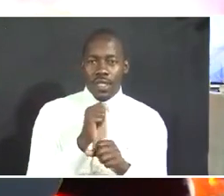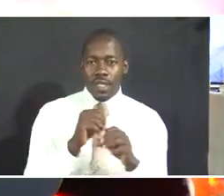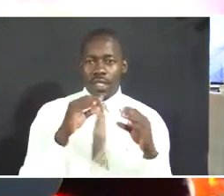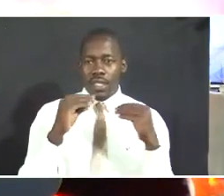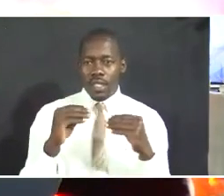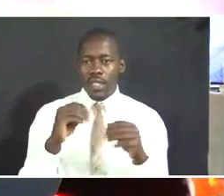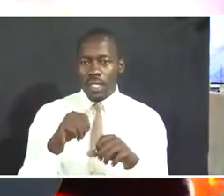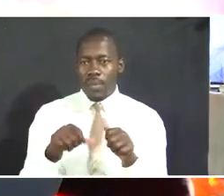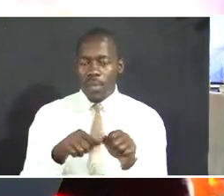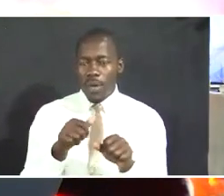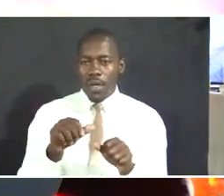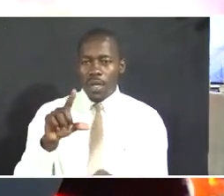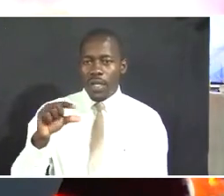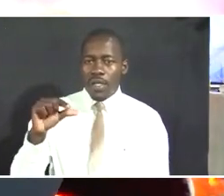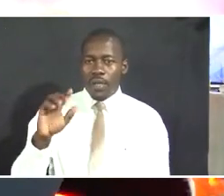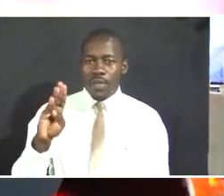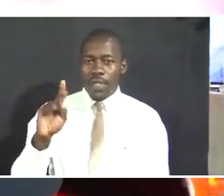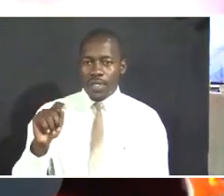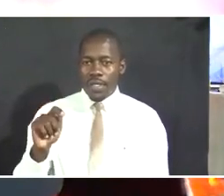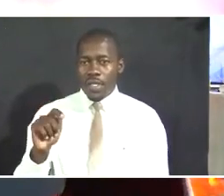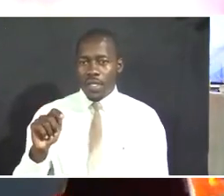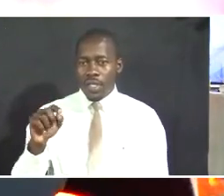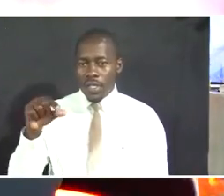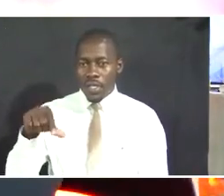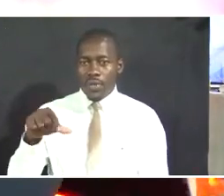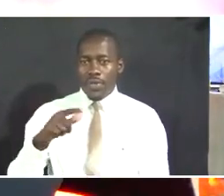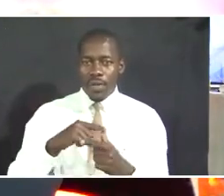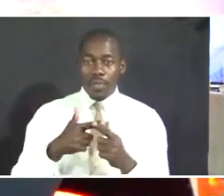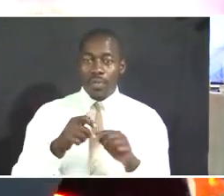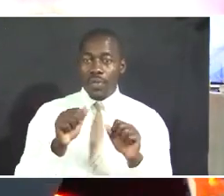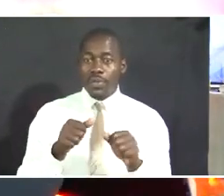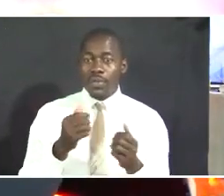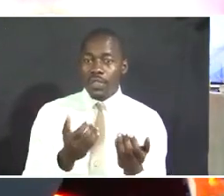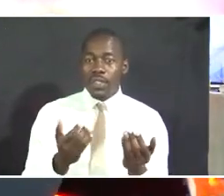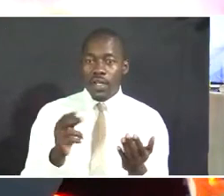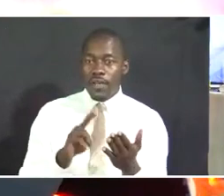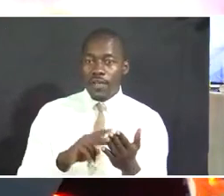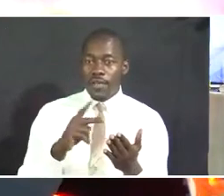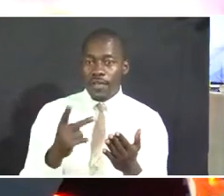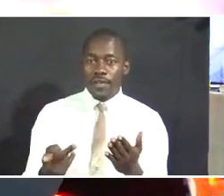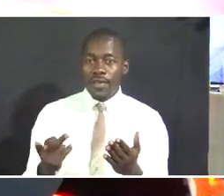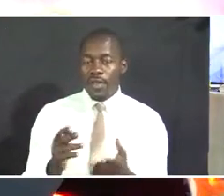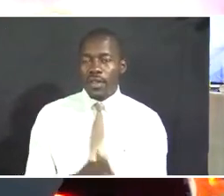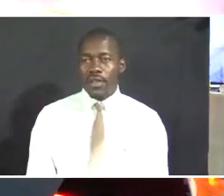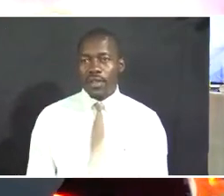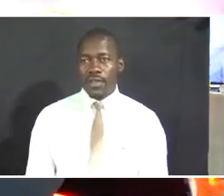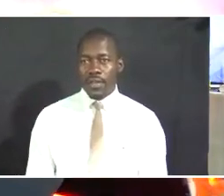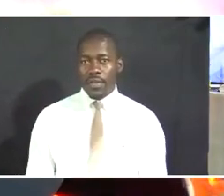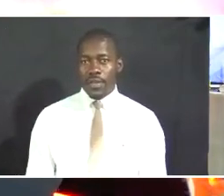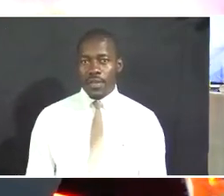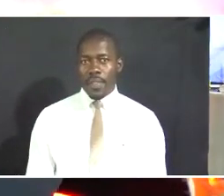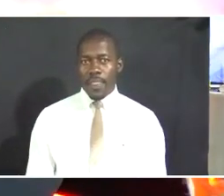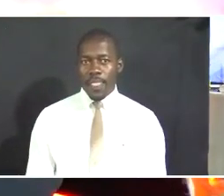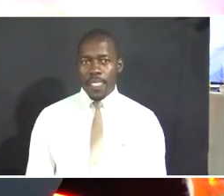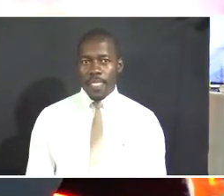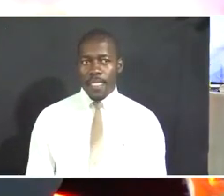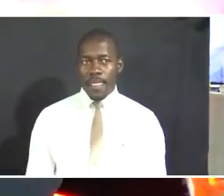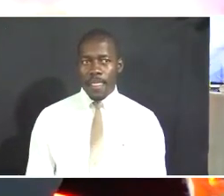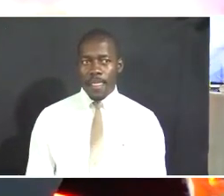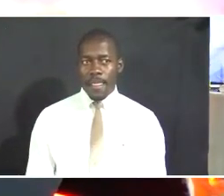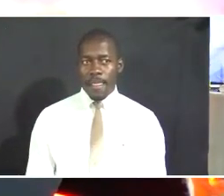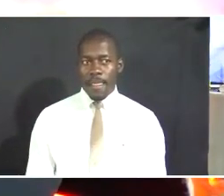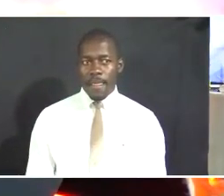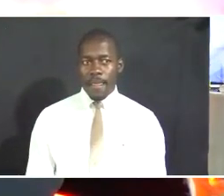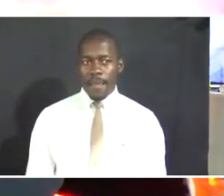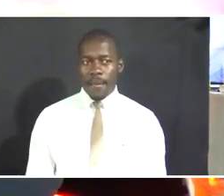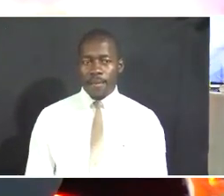a week? What do they give your children? Recently, parents, it's good to be very careful in terms of the storybooks